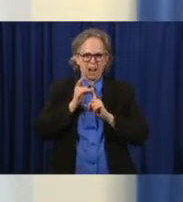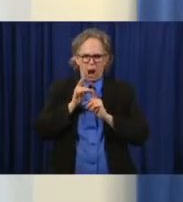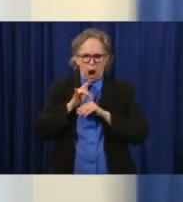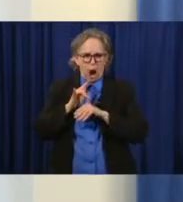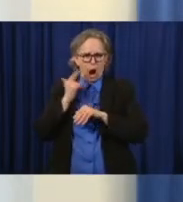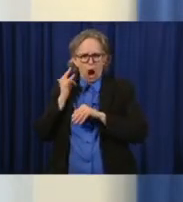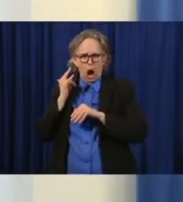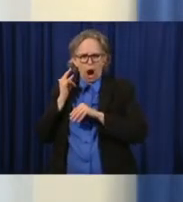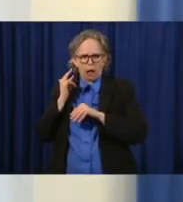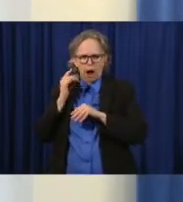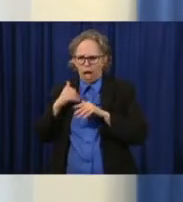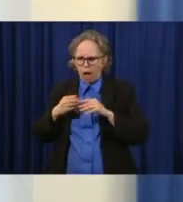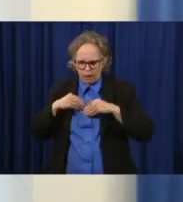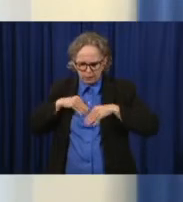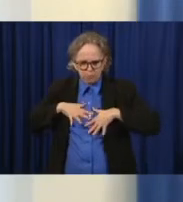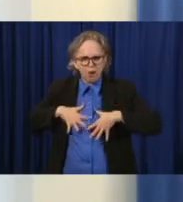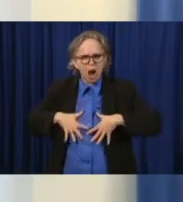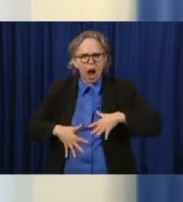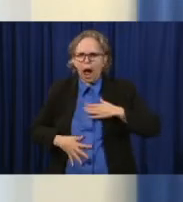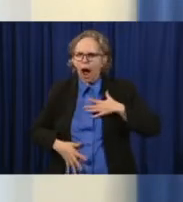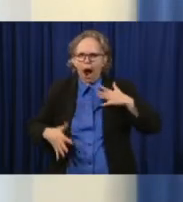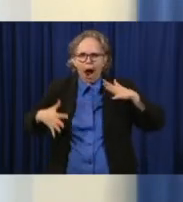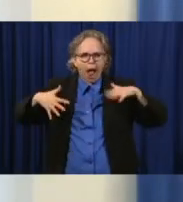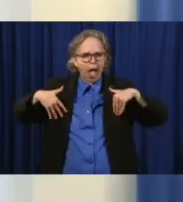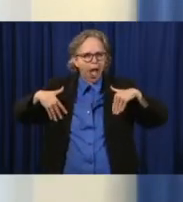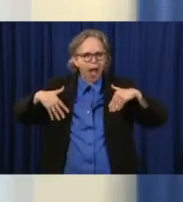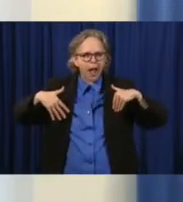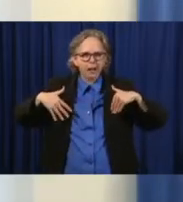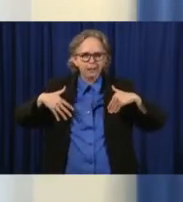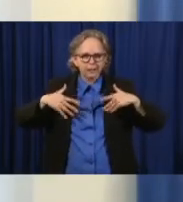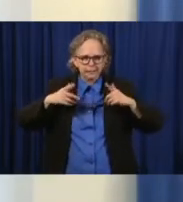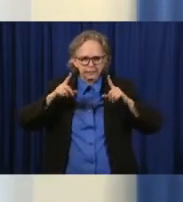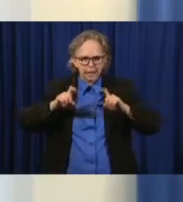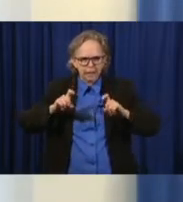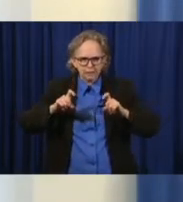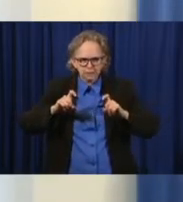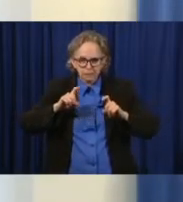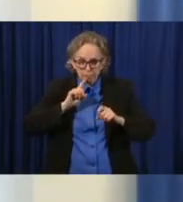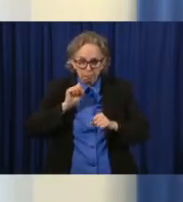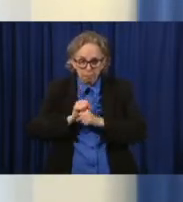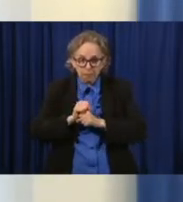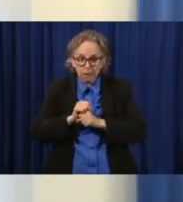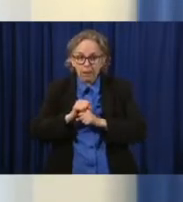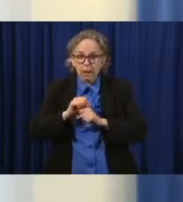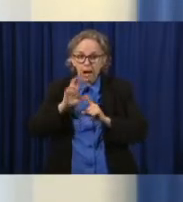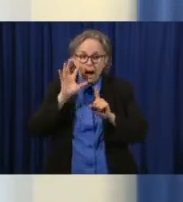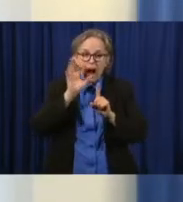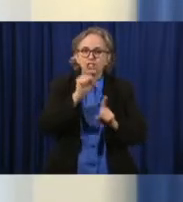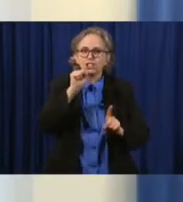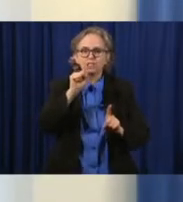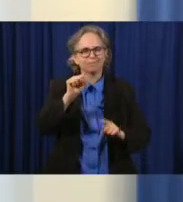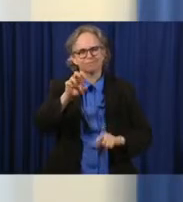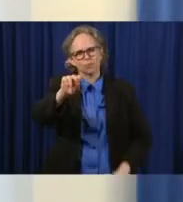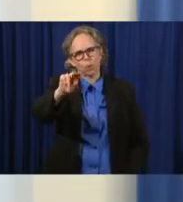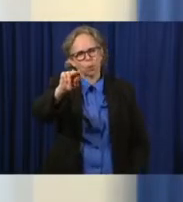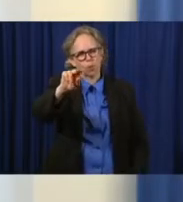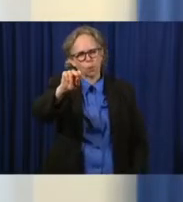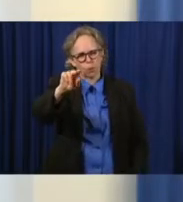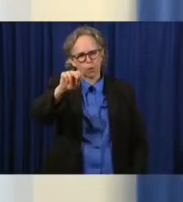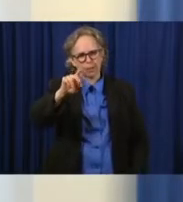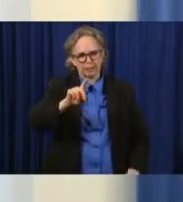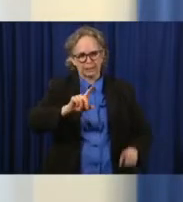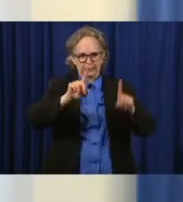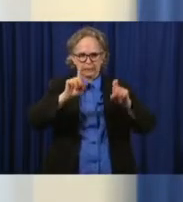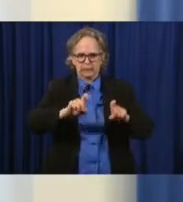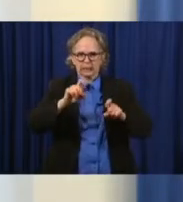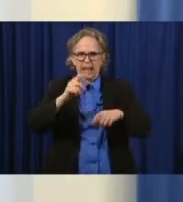one point in time. To really catch people, you have to do it. You'd almost have to do it every 3 days. And so